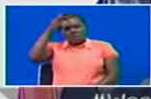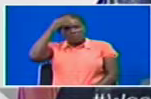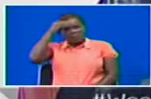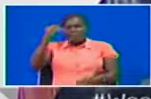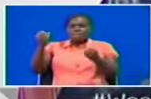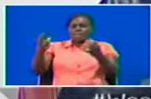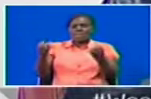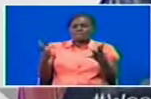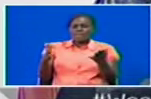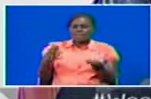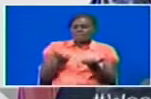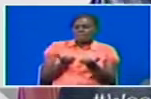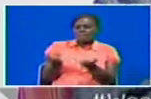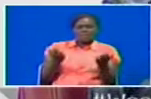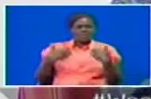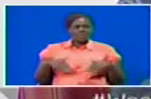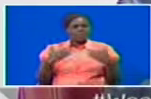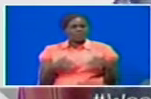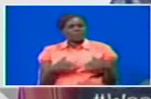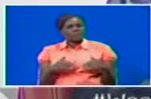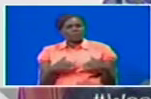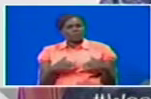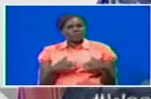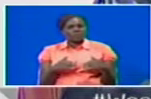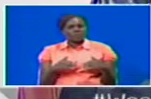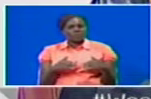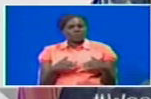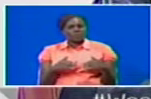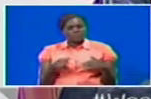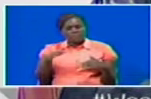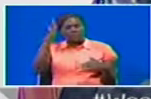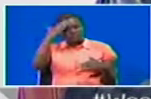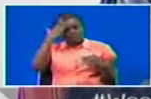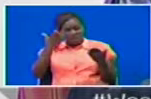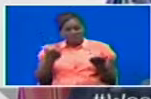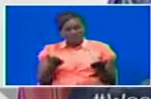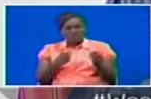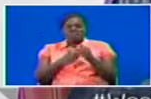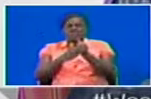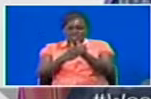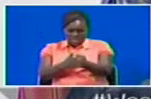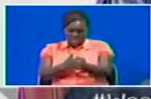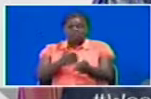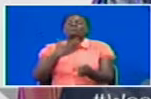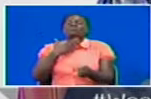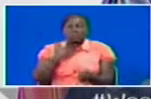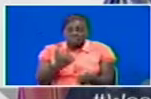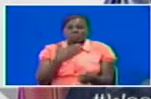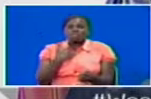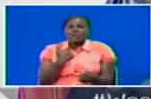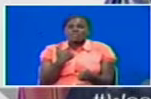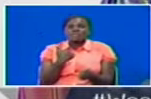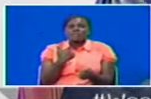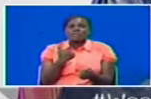got very many business people who have gone outside Meru. And they know now it's leadership we want. And we want to